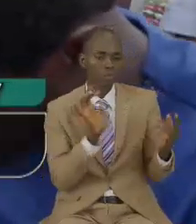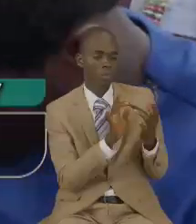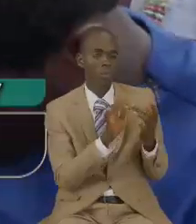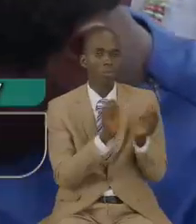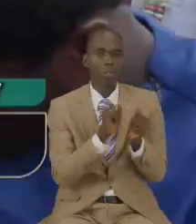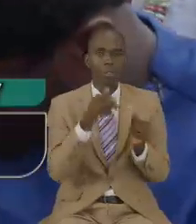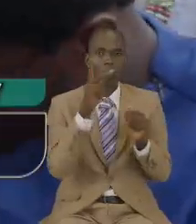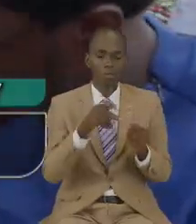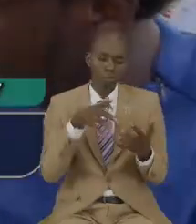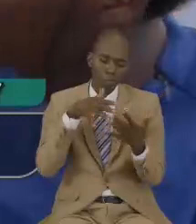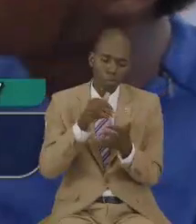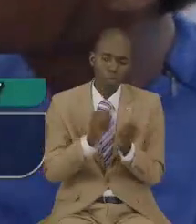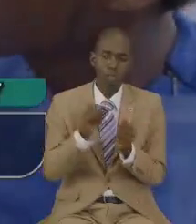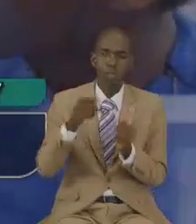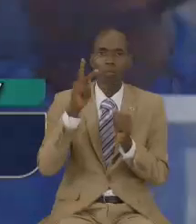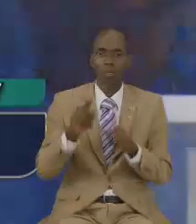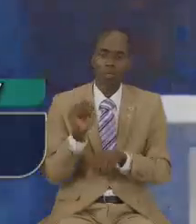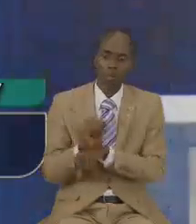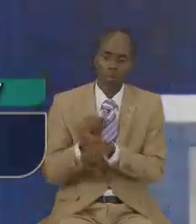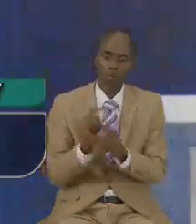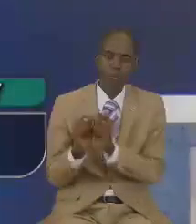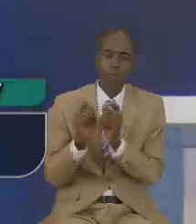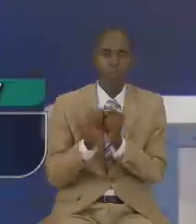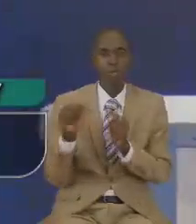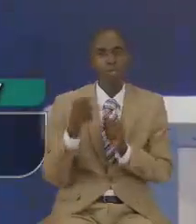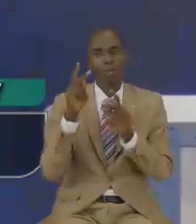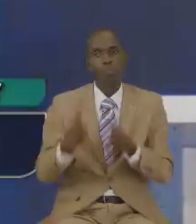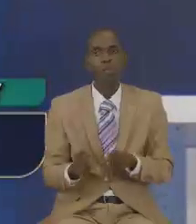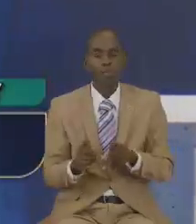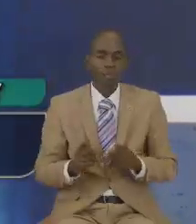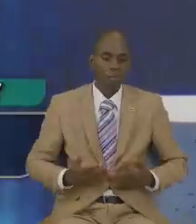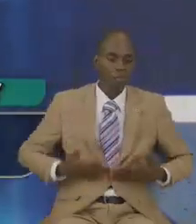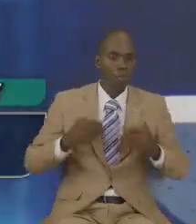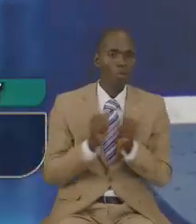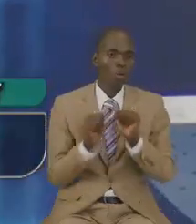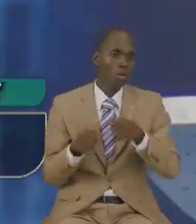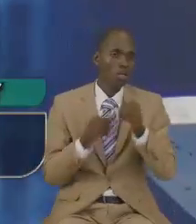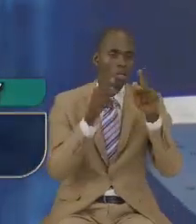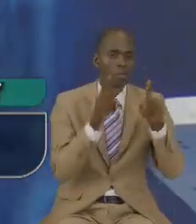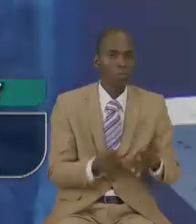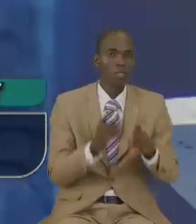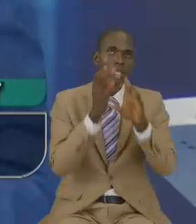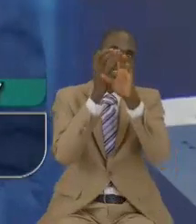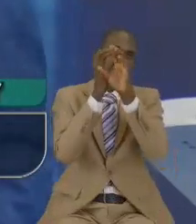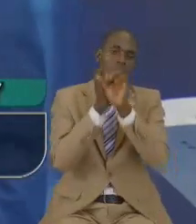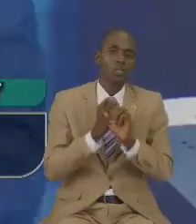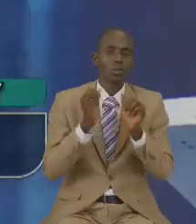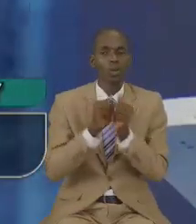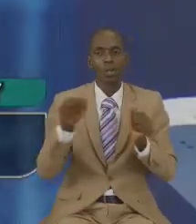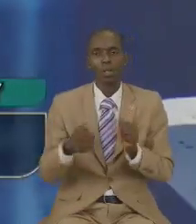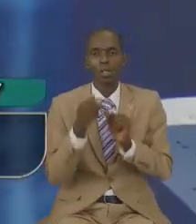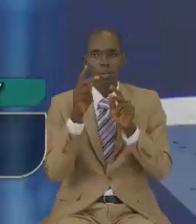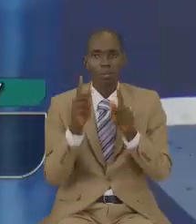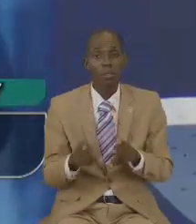study with another person, walk with another person, labor with another person, achieve with another